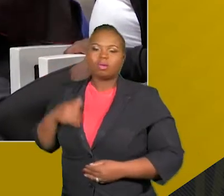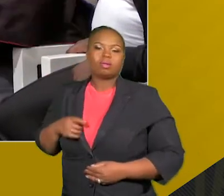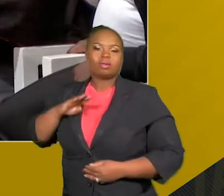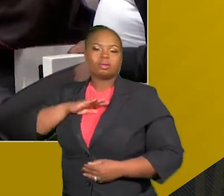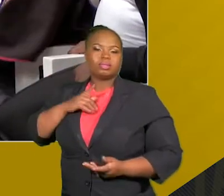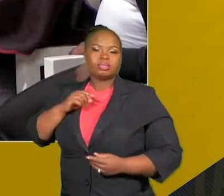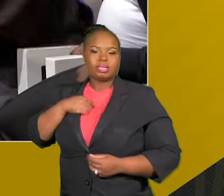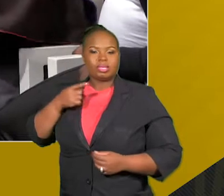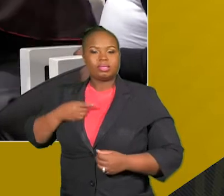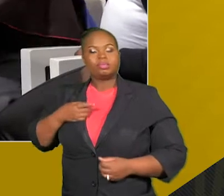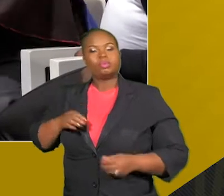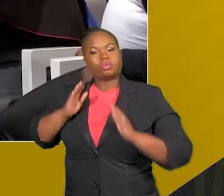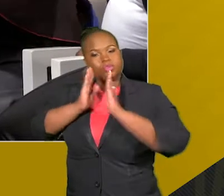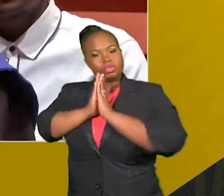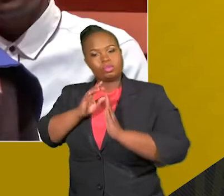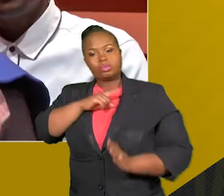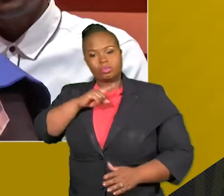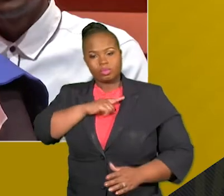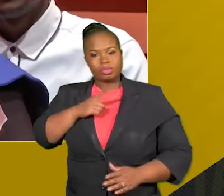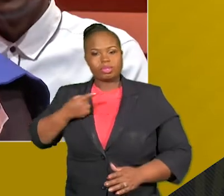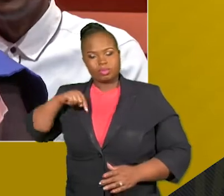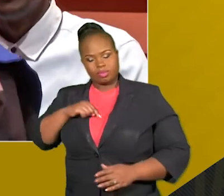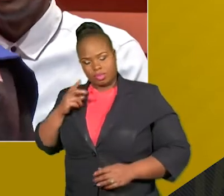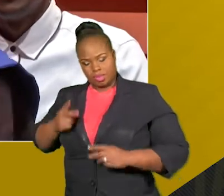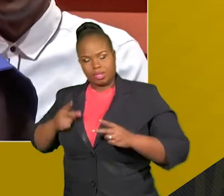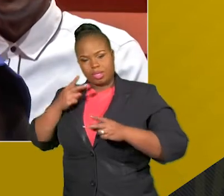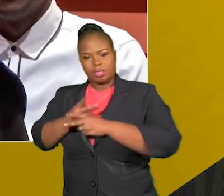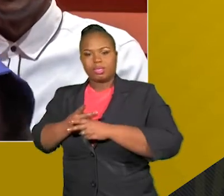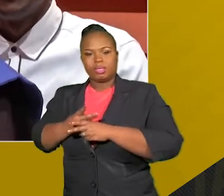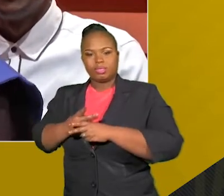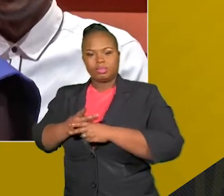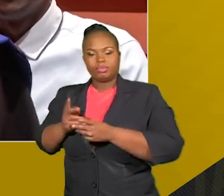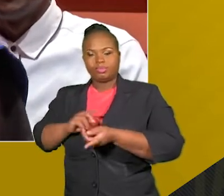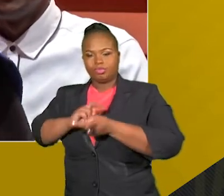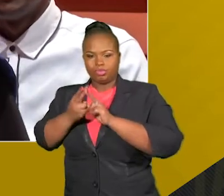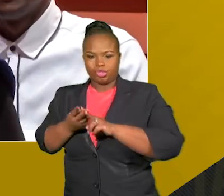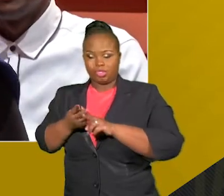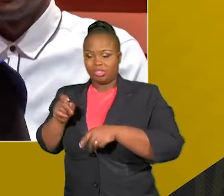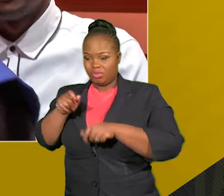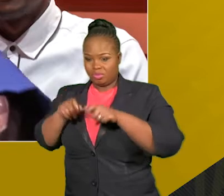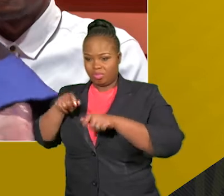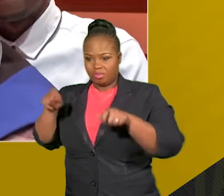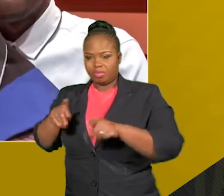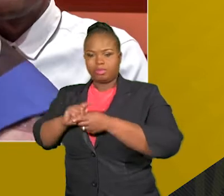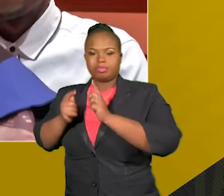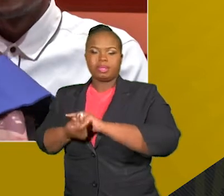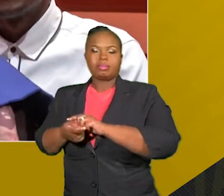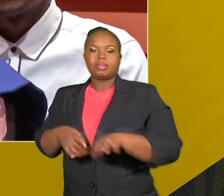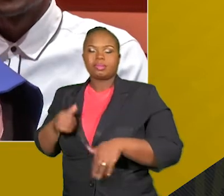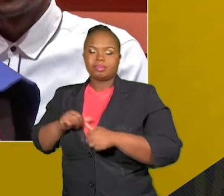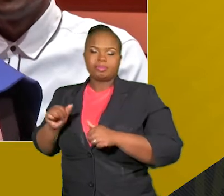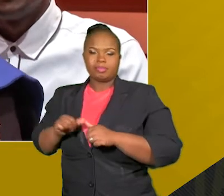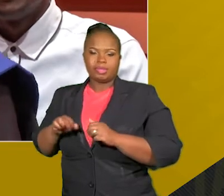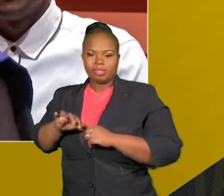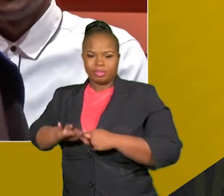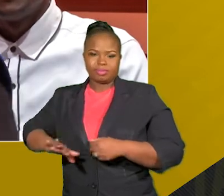is why Khabula Church is there. Because now we are also converting these people into becoming the better